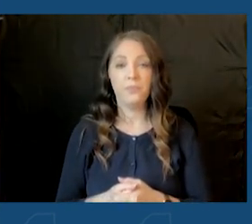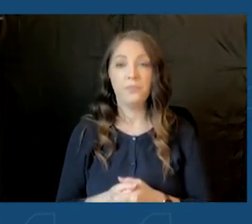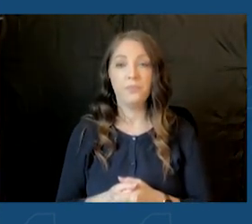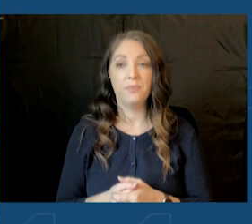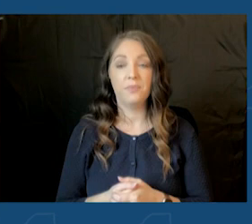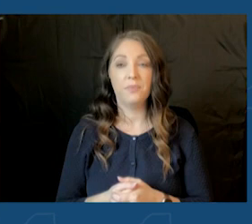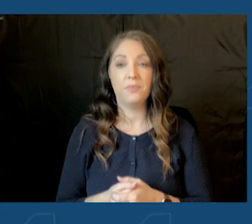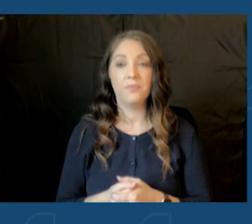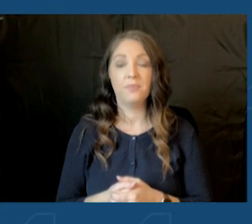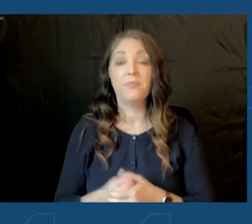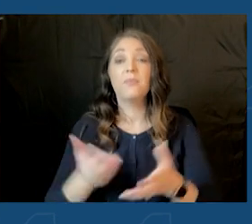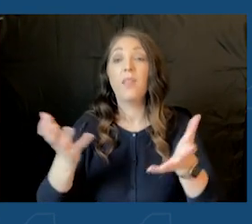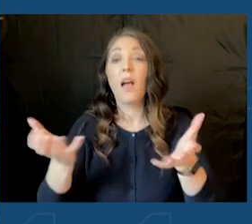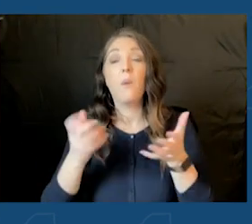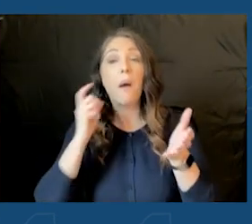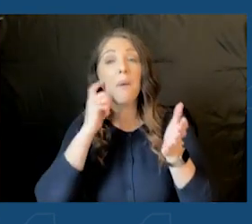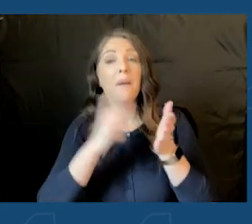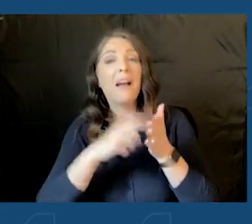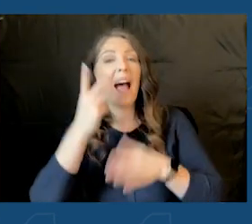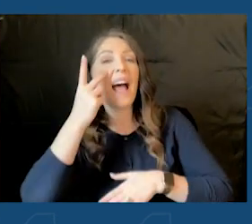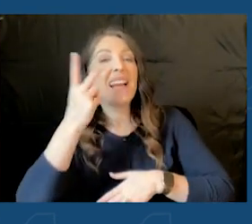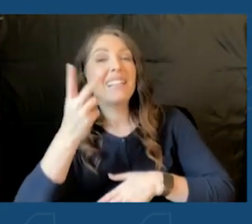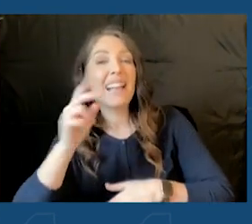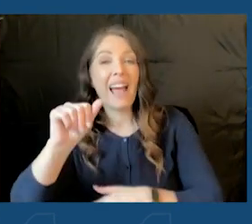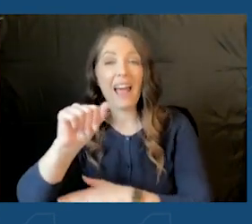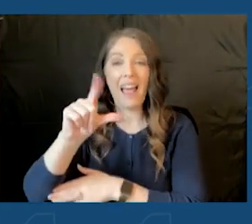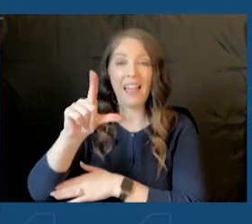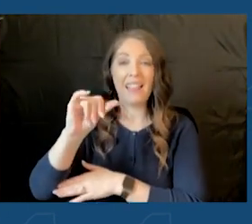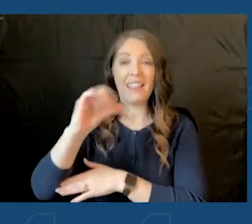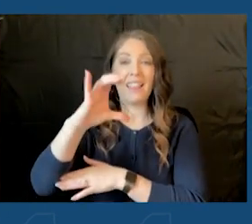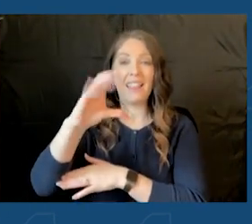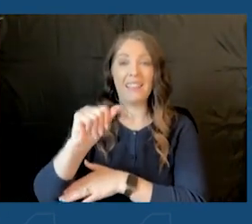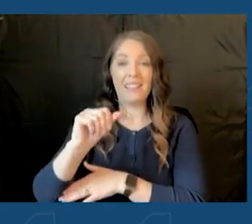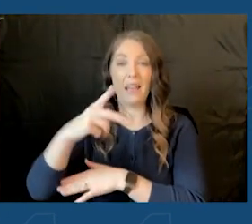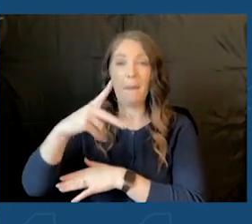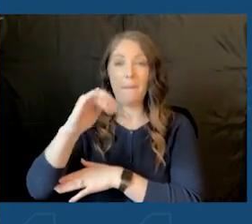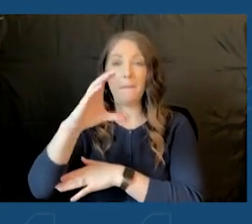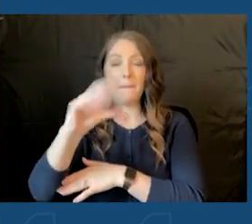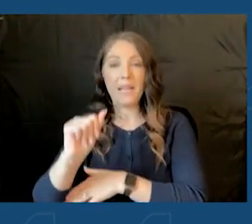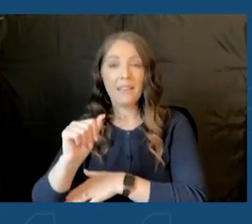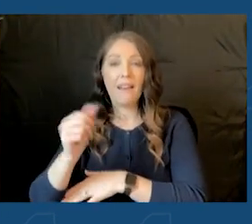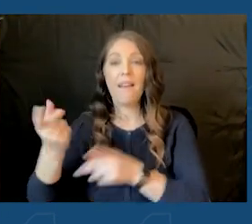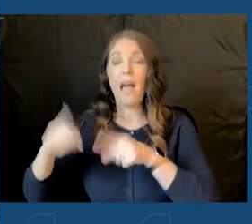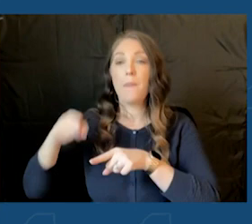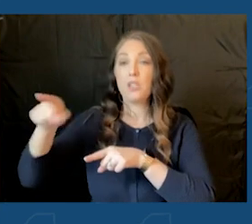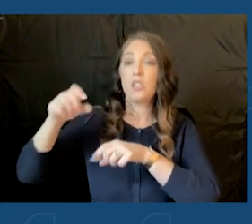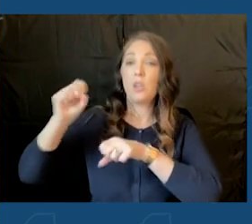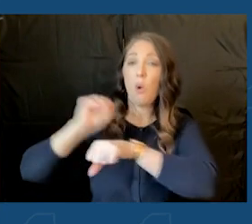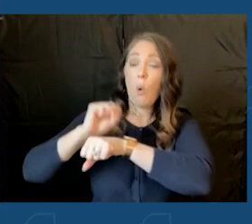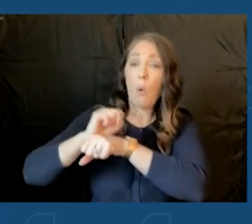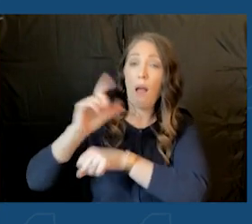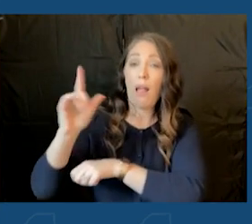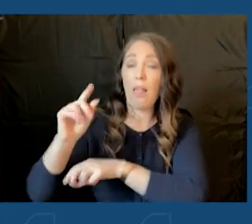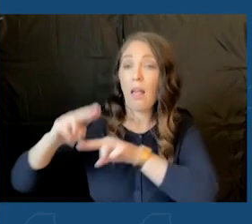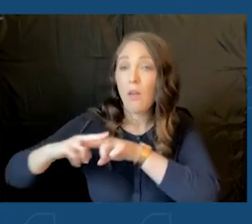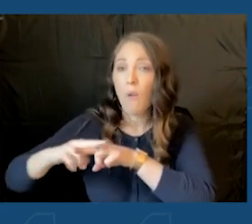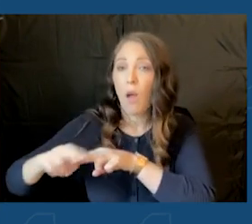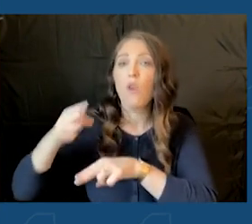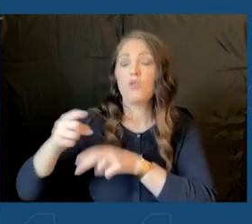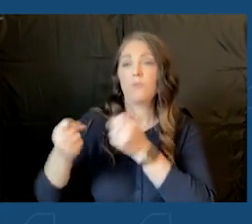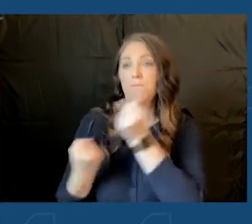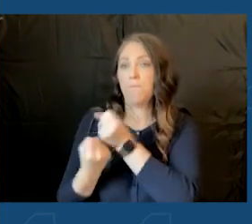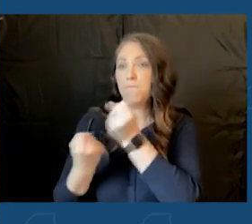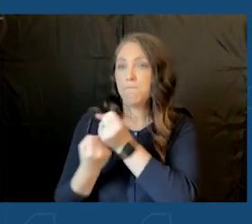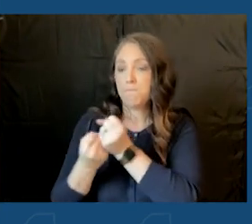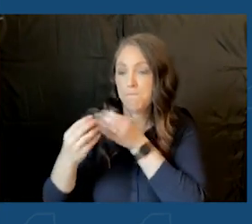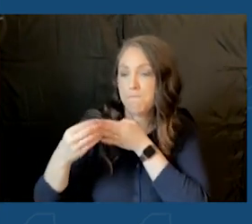I also want to call out, because I see her in the audience, Elisa Pica, who when she worked at the Long Island Railroad was a driving force behind this project when we both worked for Helena Williams.